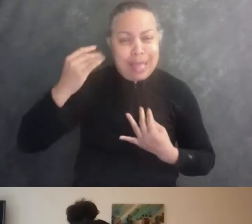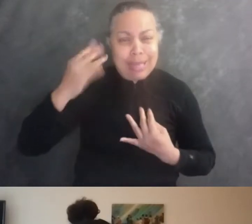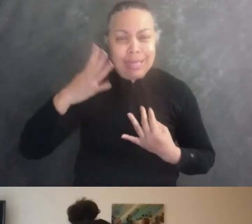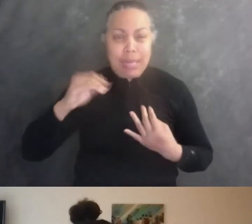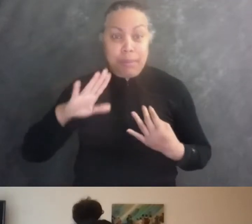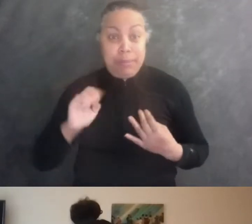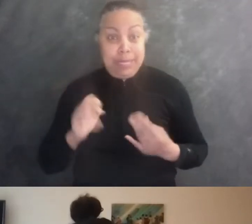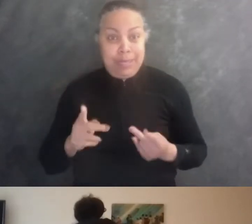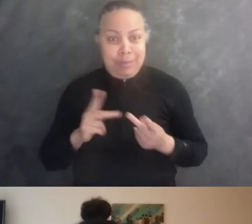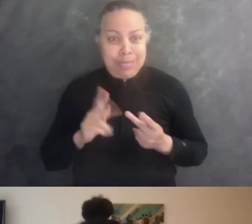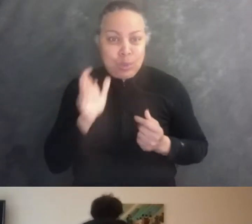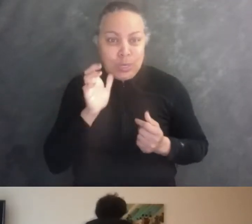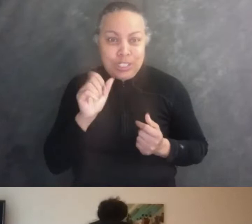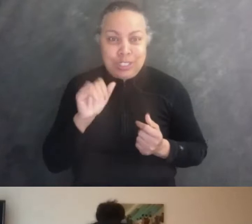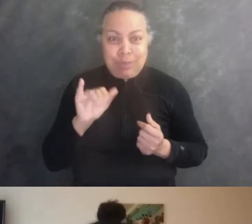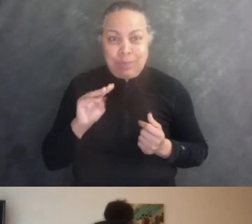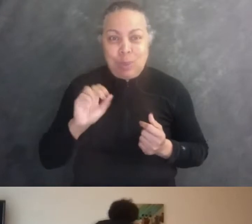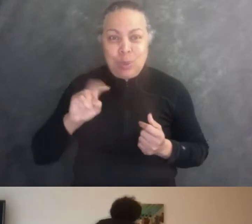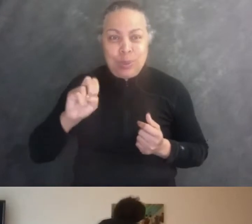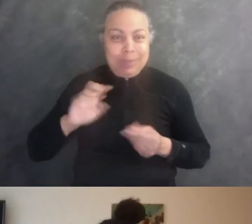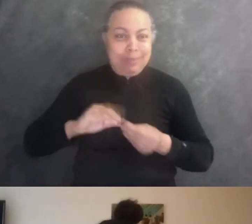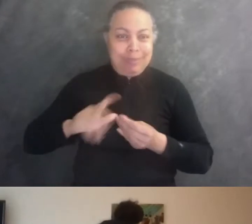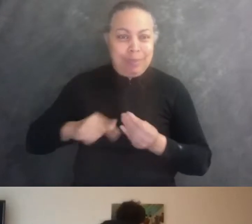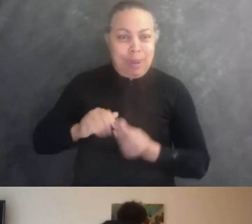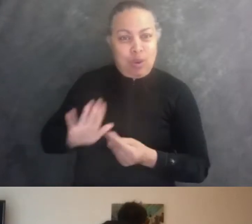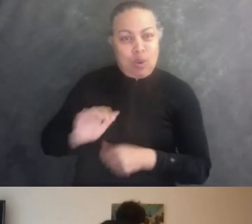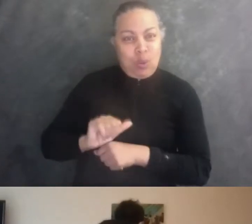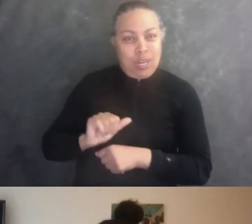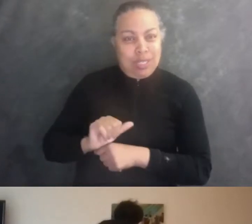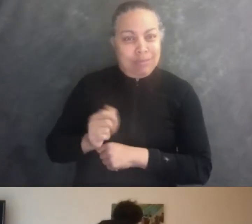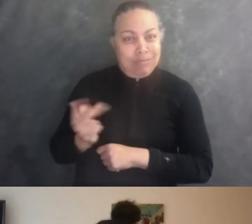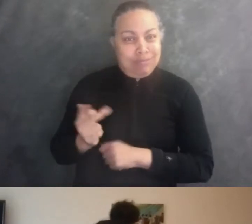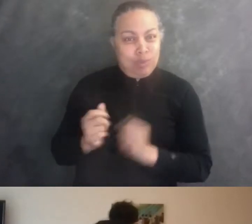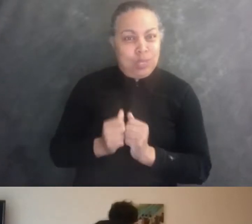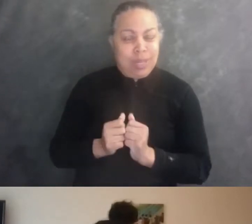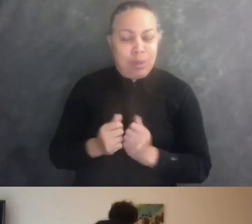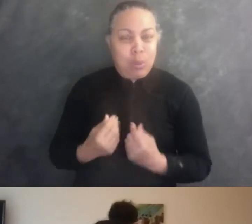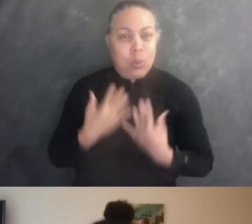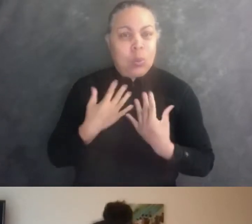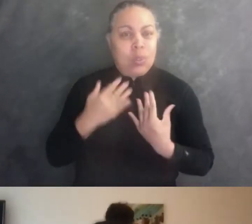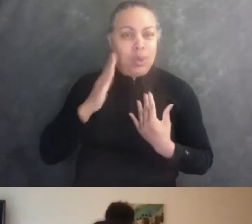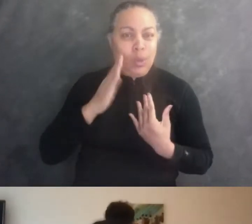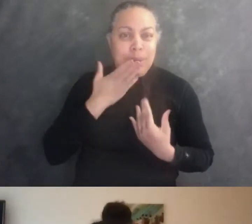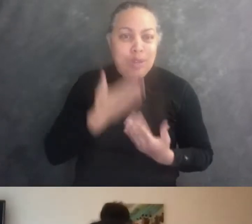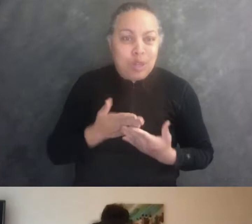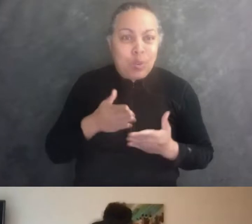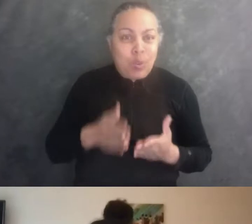space to hear Simone also talk about her work, because it's a way to maybe there's